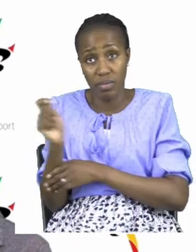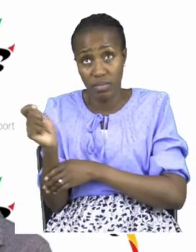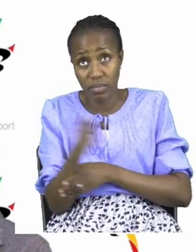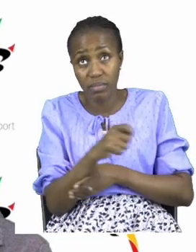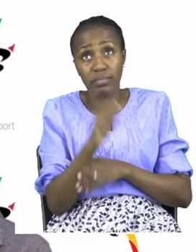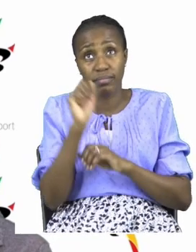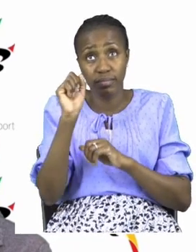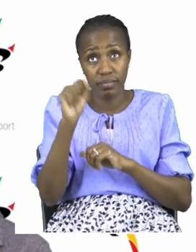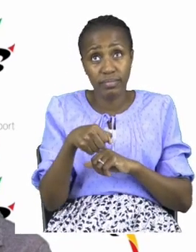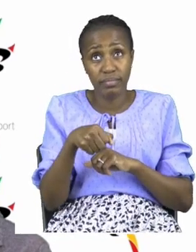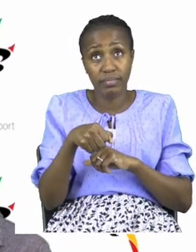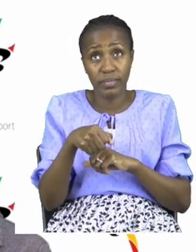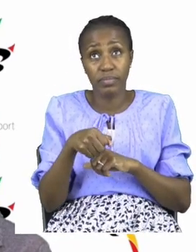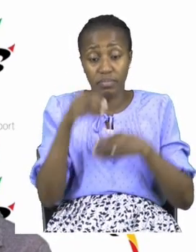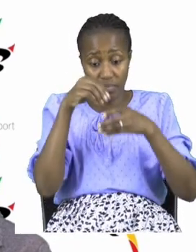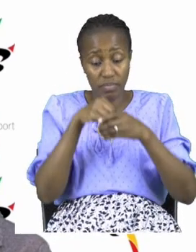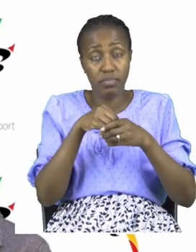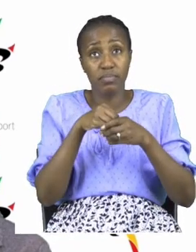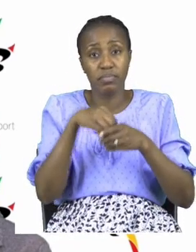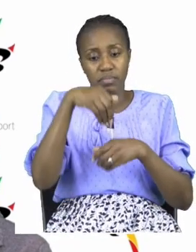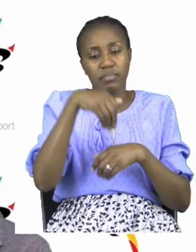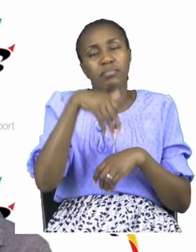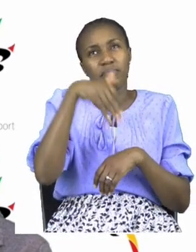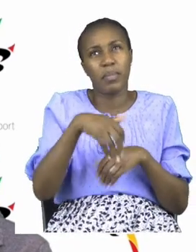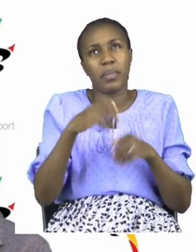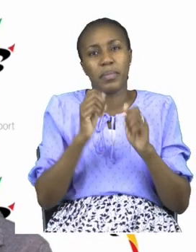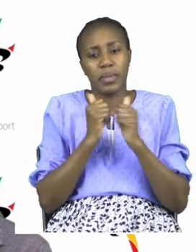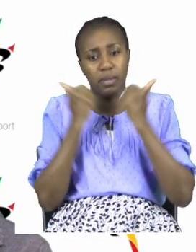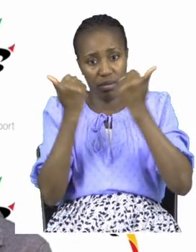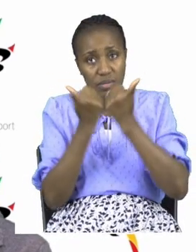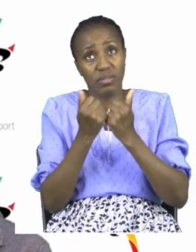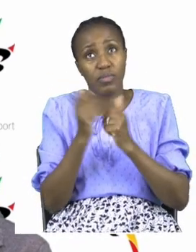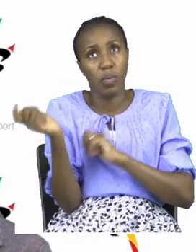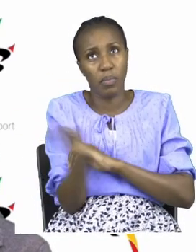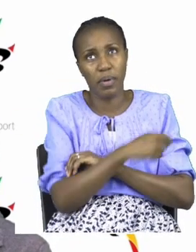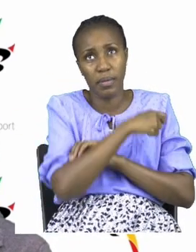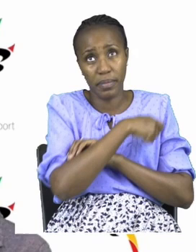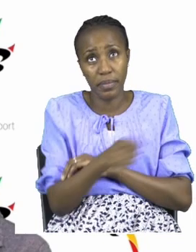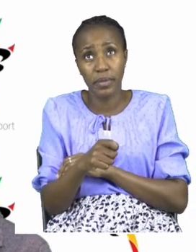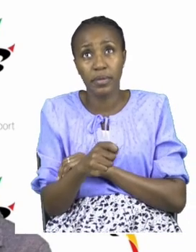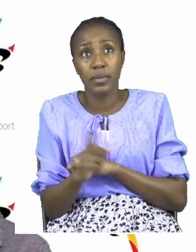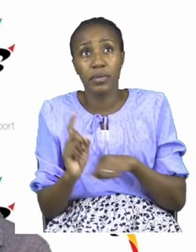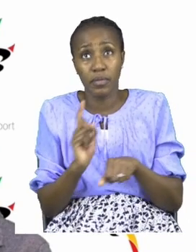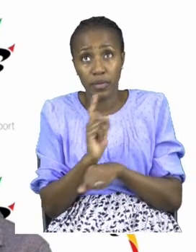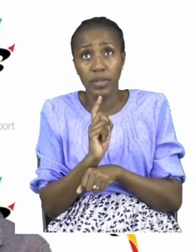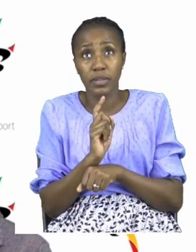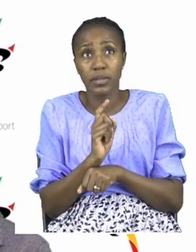If you've got a group of people who want to play tennis, what they will do is